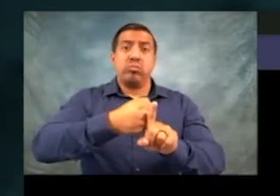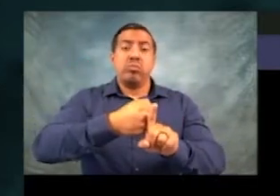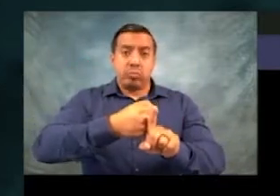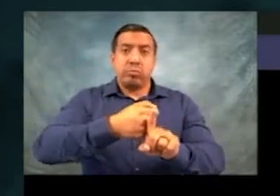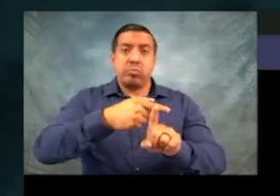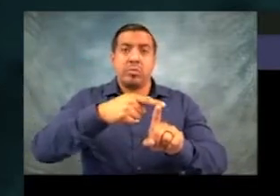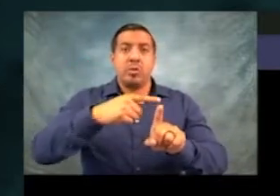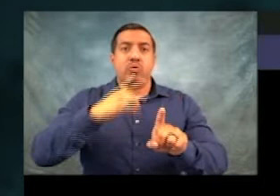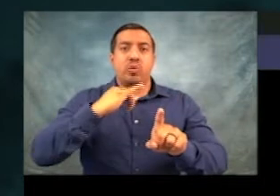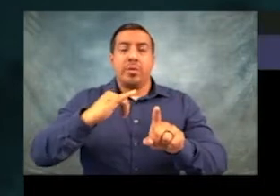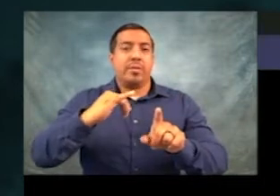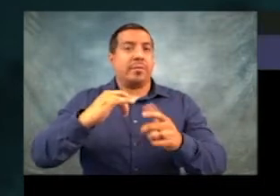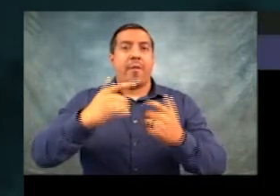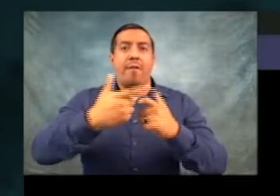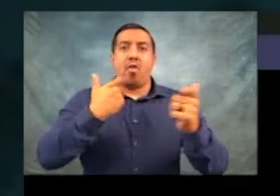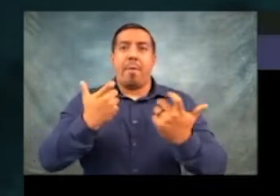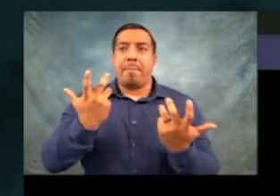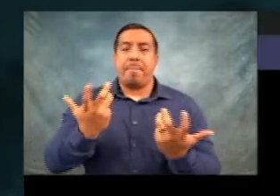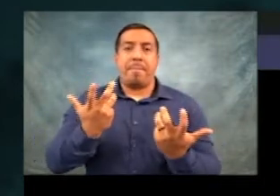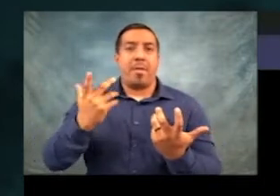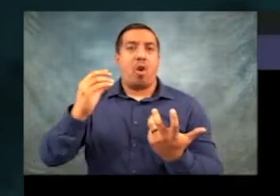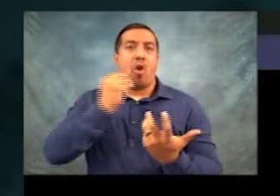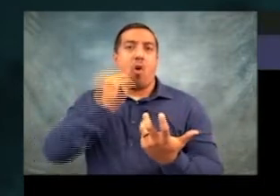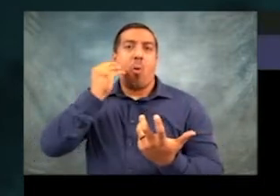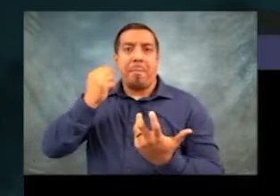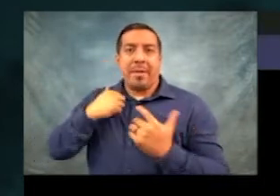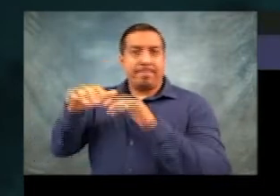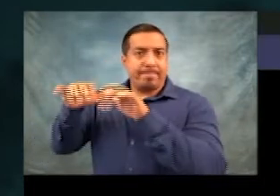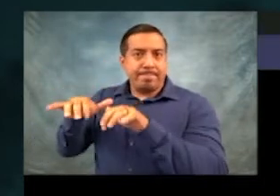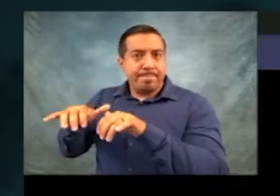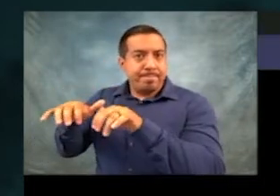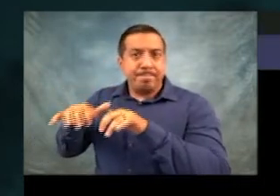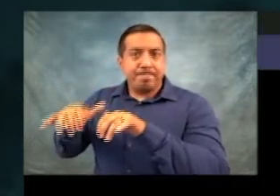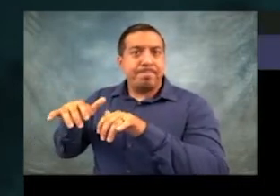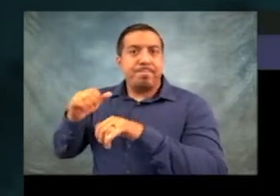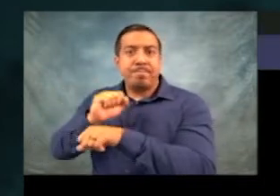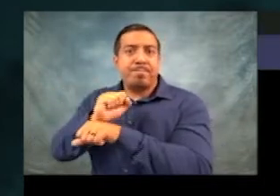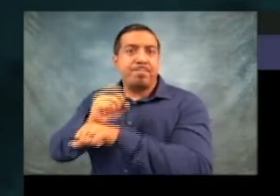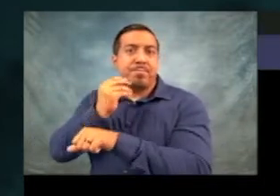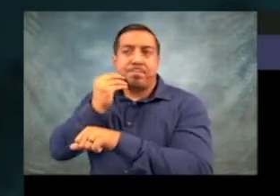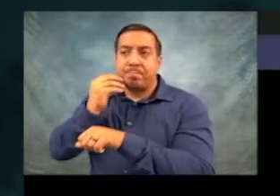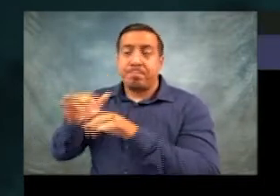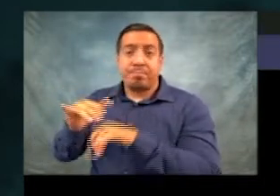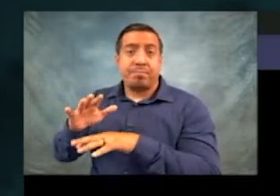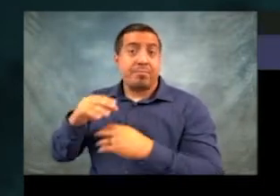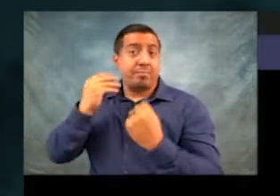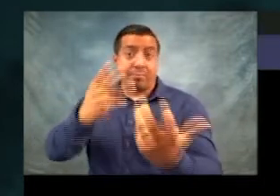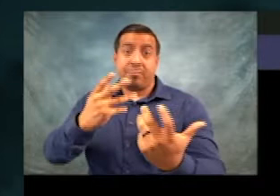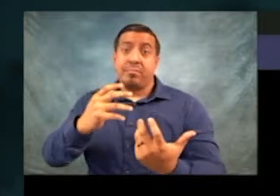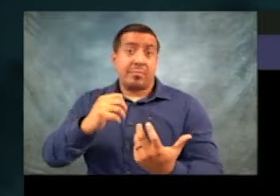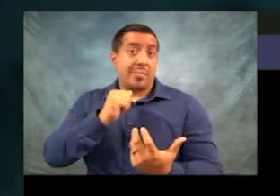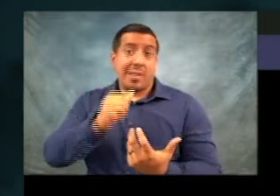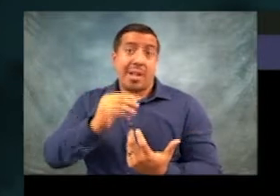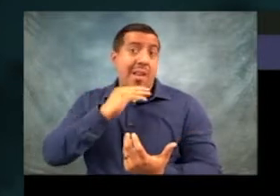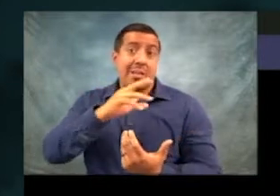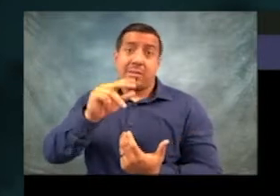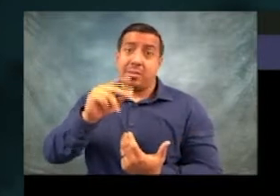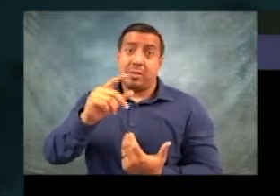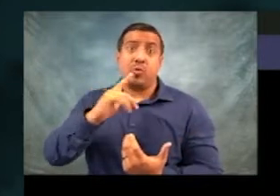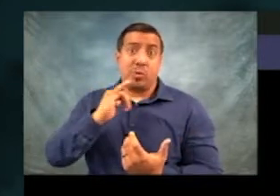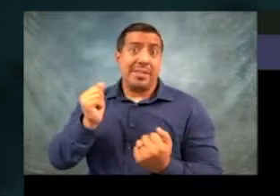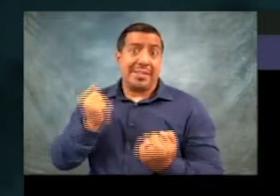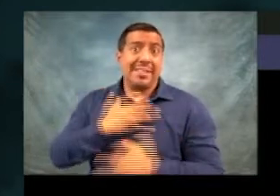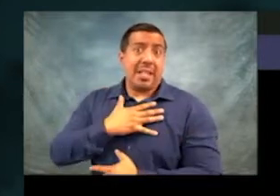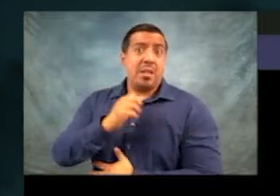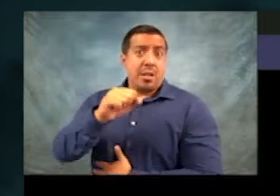were conducted completely from home, which is, I won't lie, it was pretty kind of